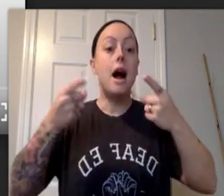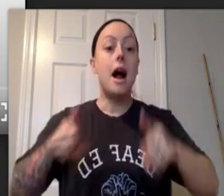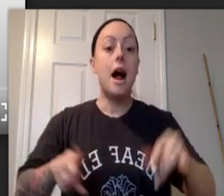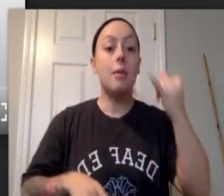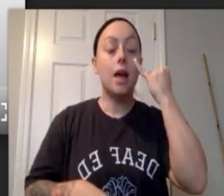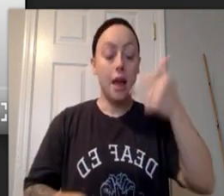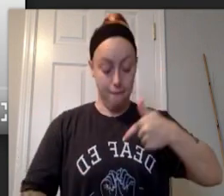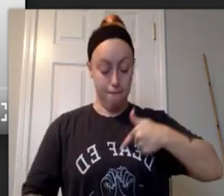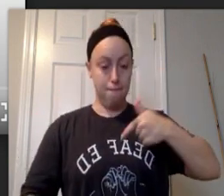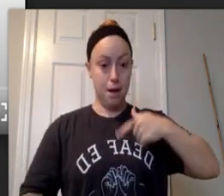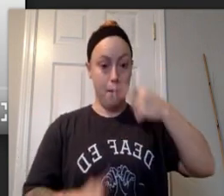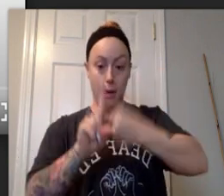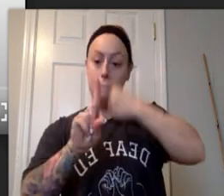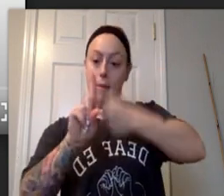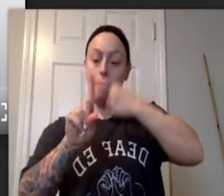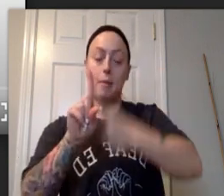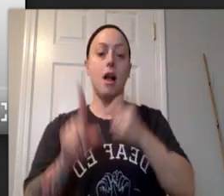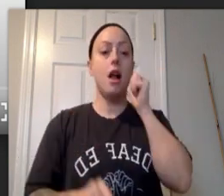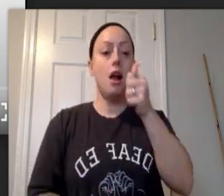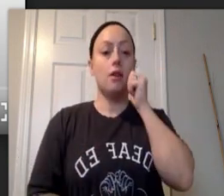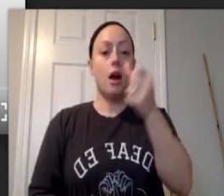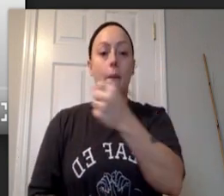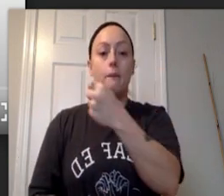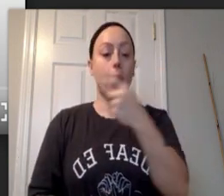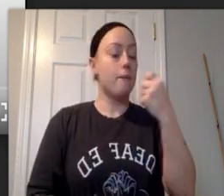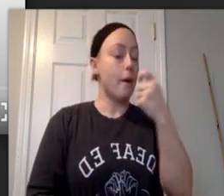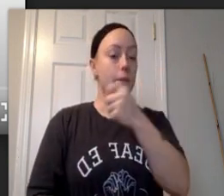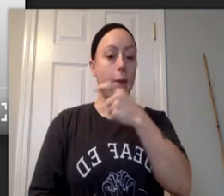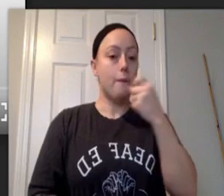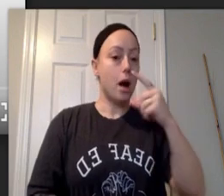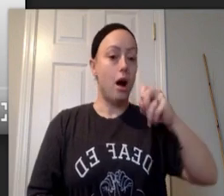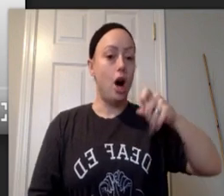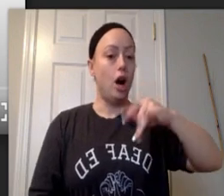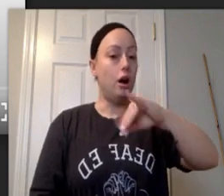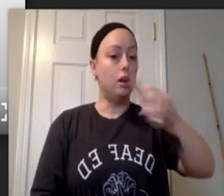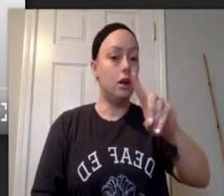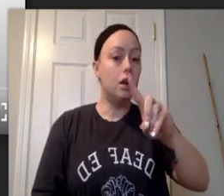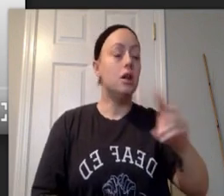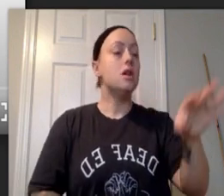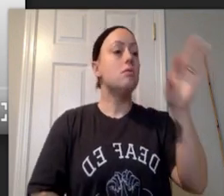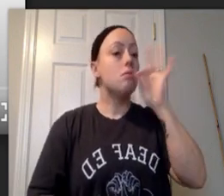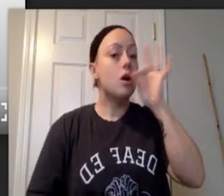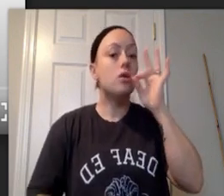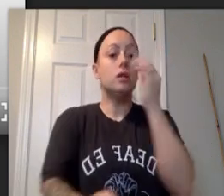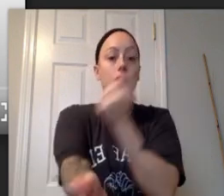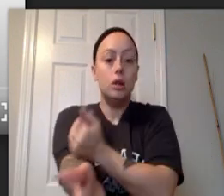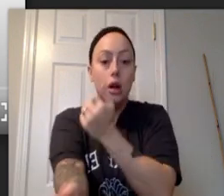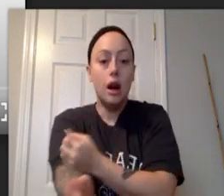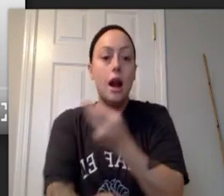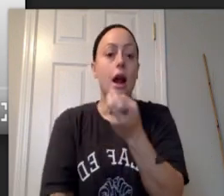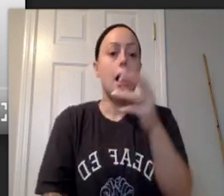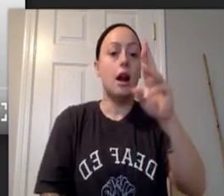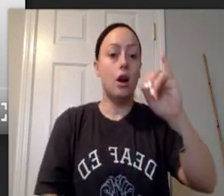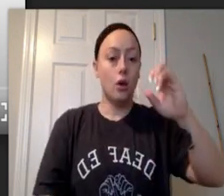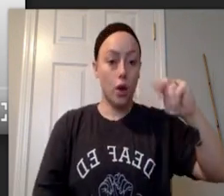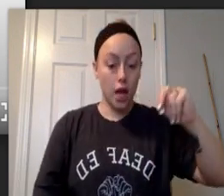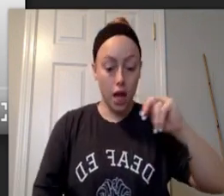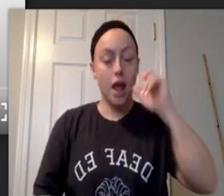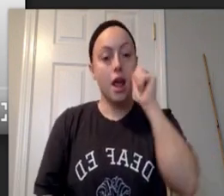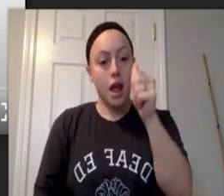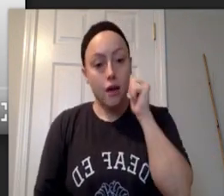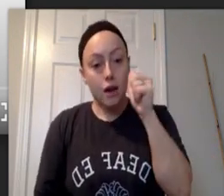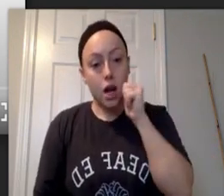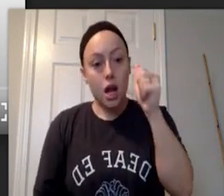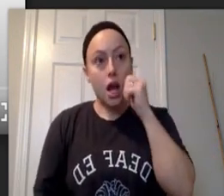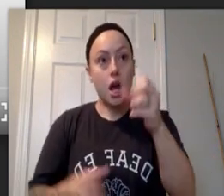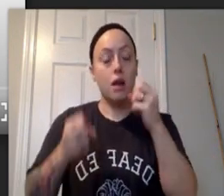for months, and then I started shooting up heroin or whatever, smoking heroin every day for months, and then I